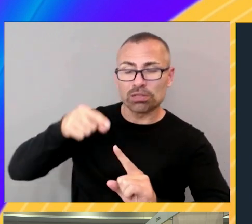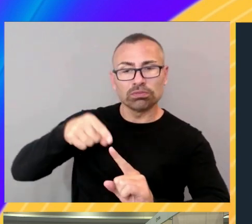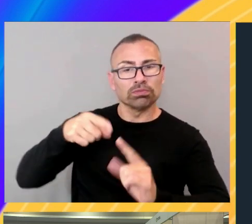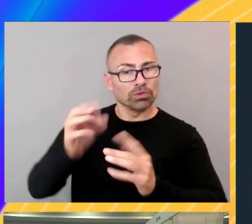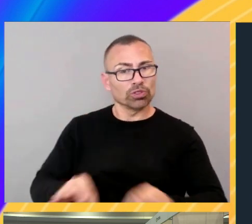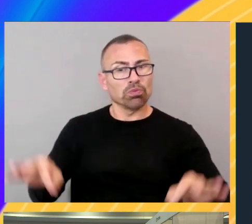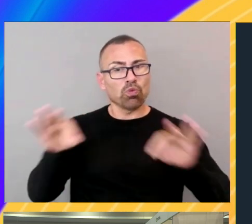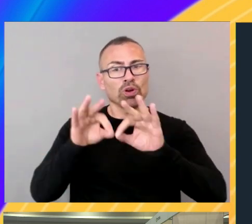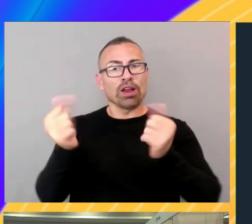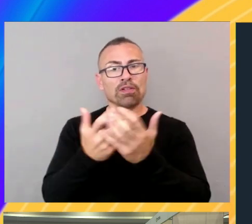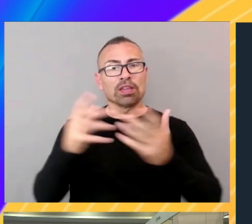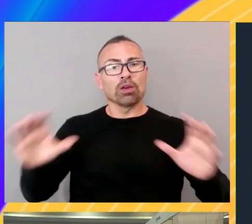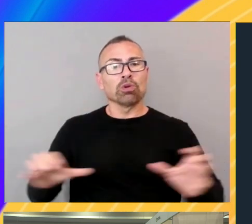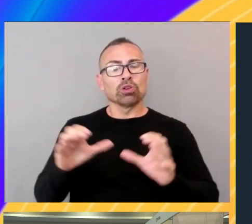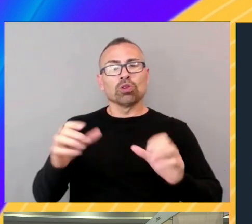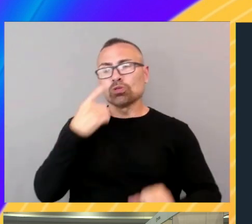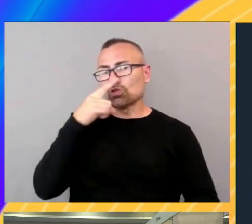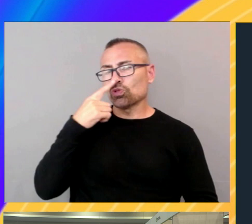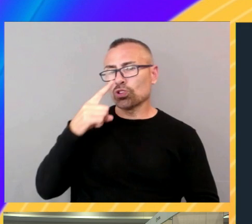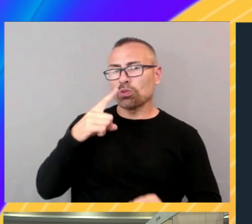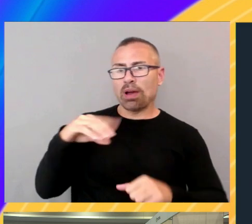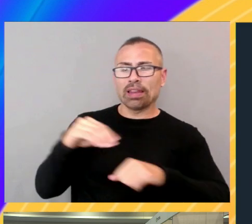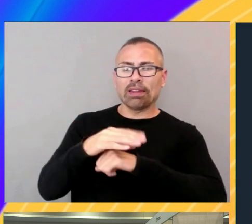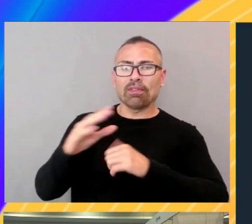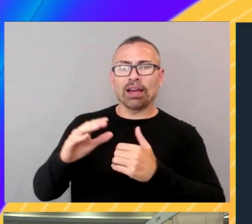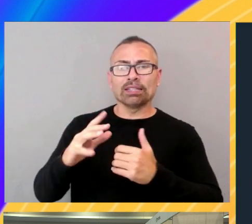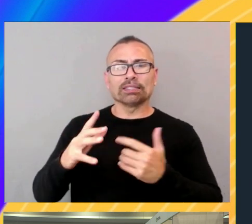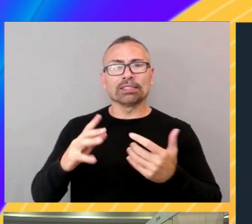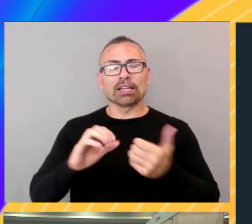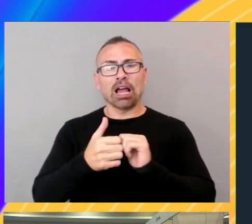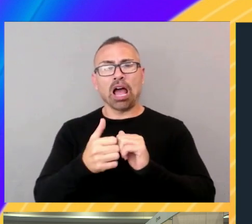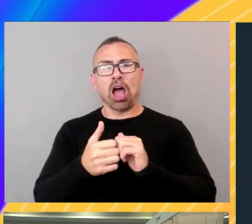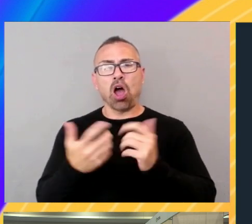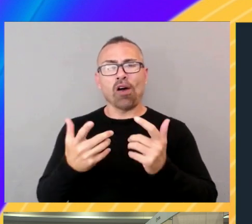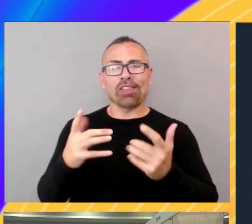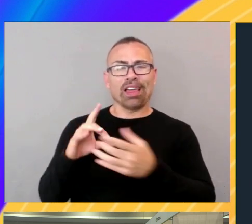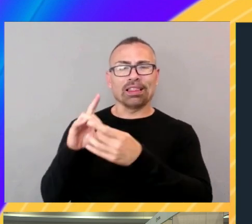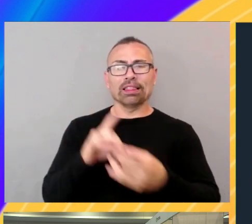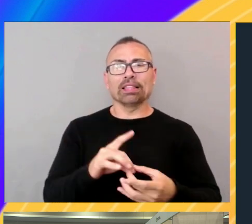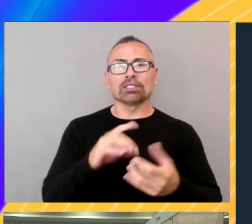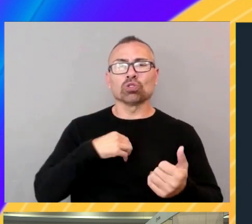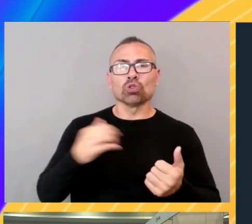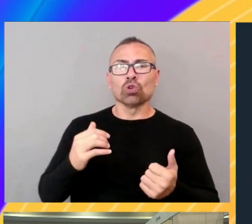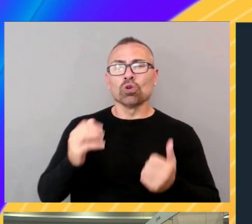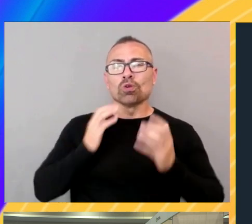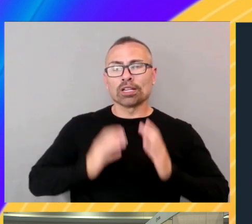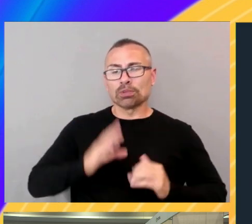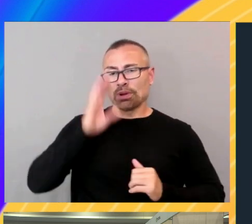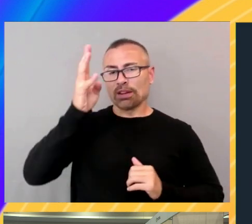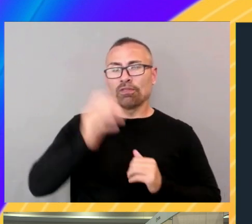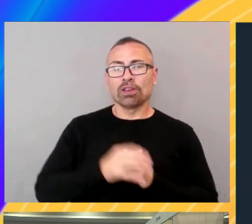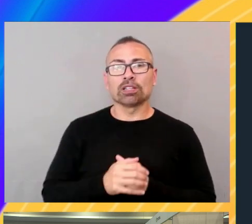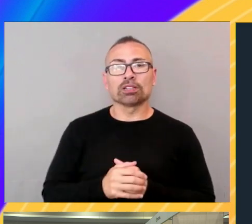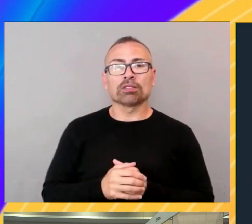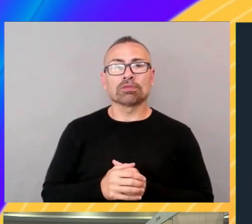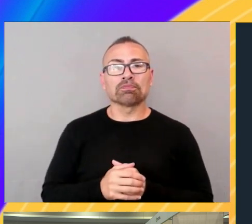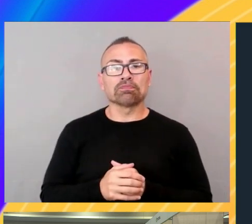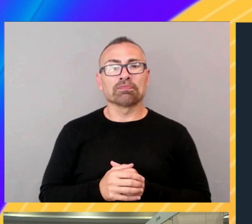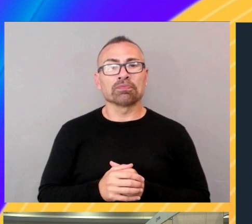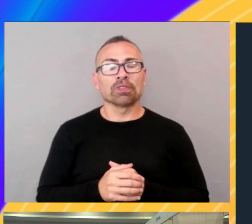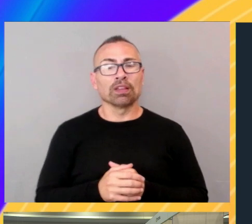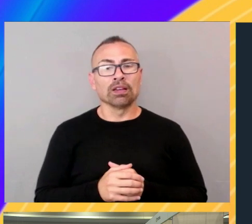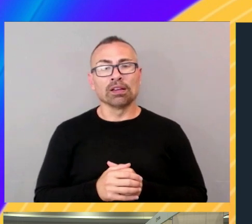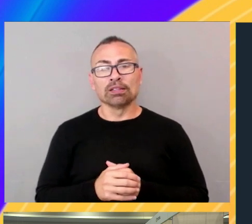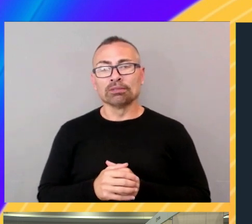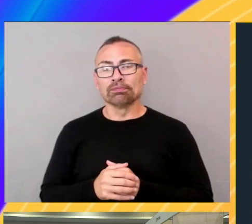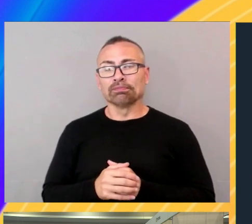build factor into customer innovation? Yeah, absolutely. So in the AWS overall approach of how